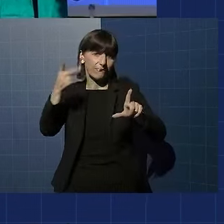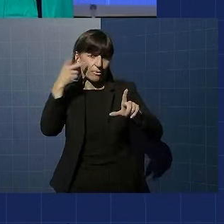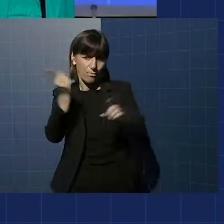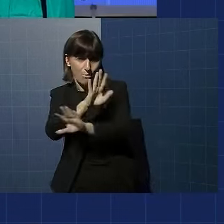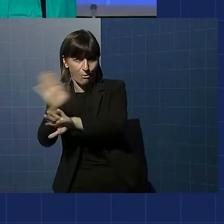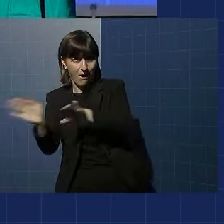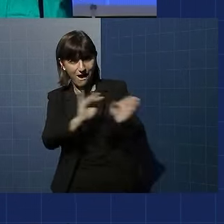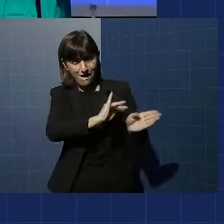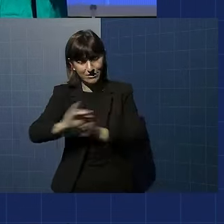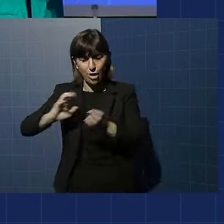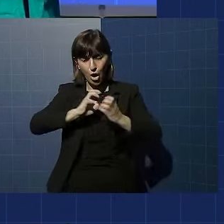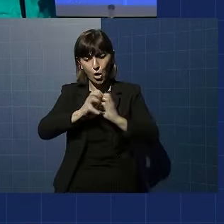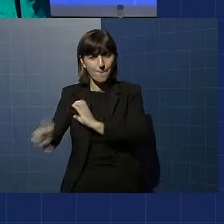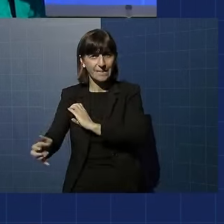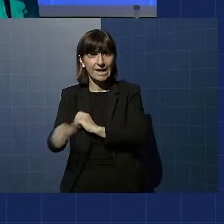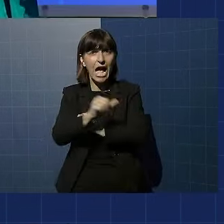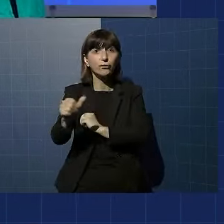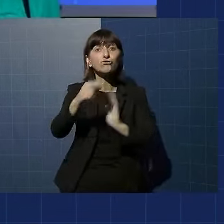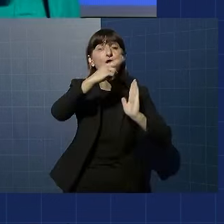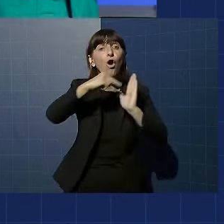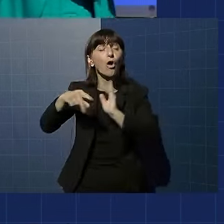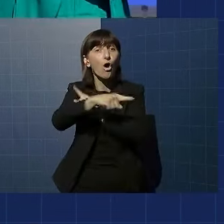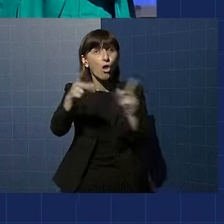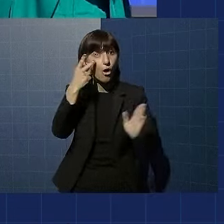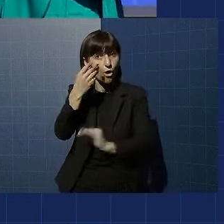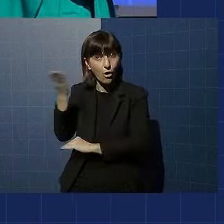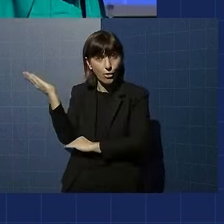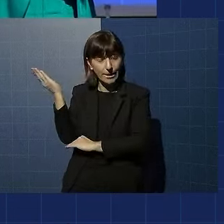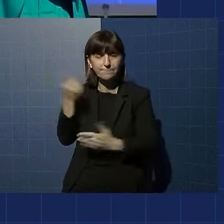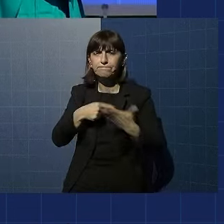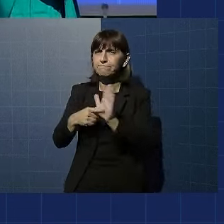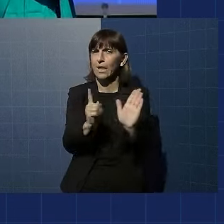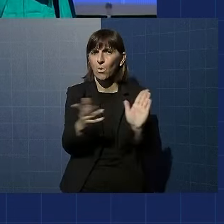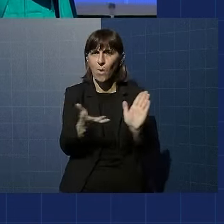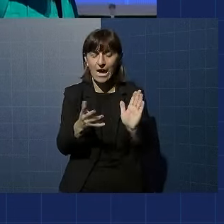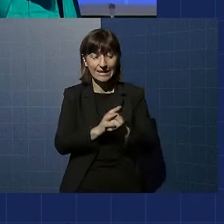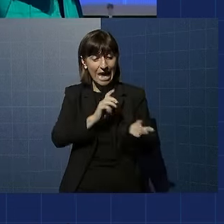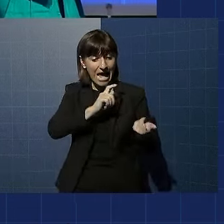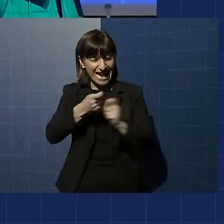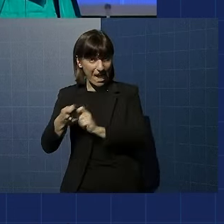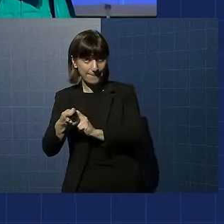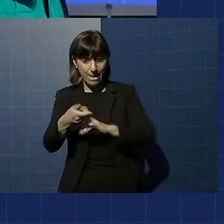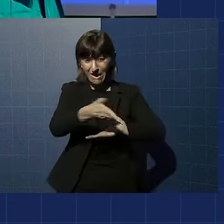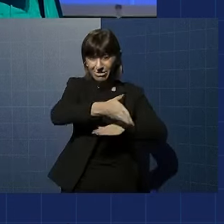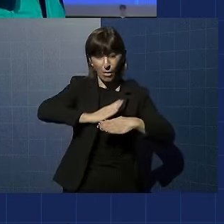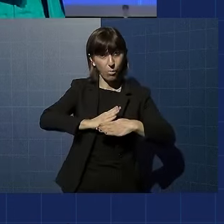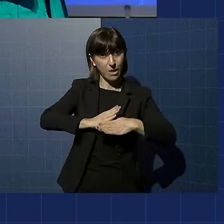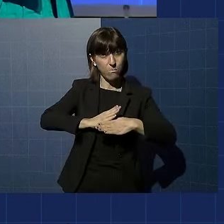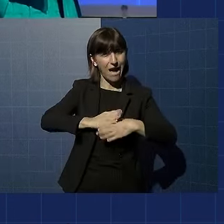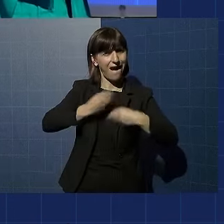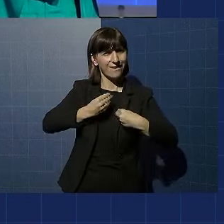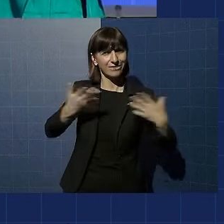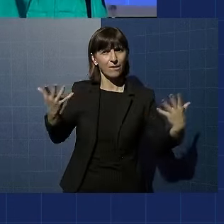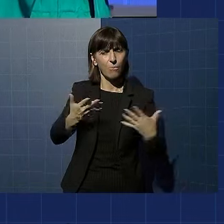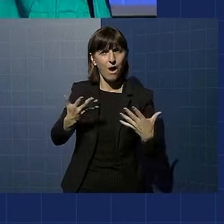show you is that some of these changes happen in the beginning. So as soon as an astronaut goes into space, they are very